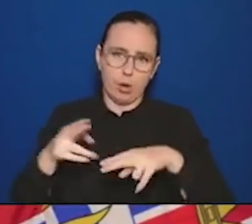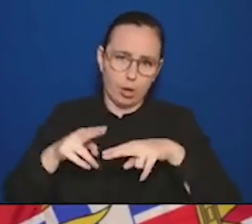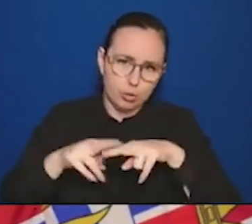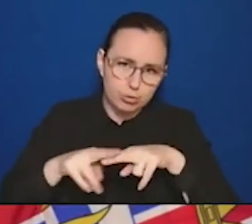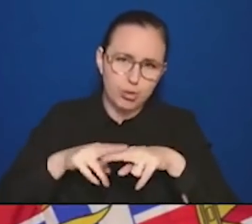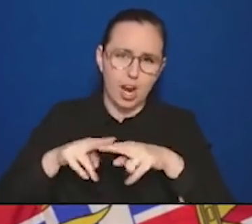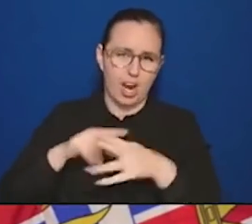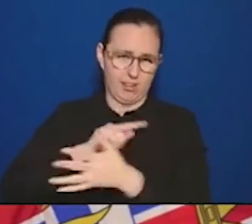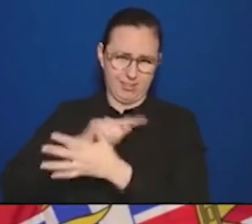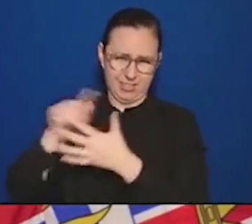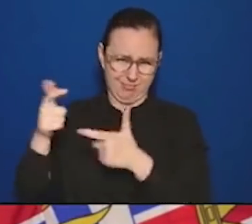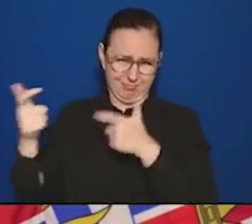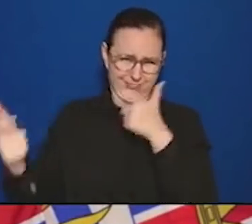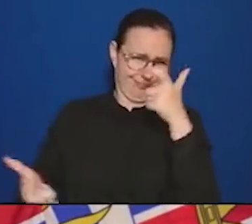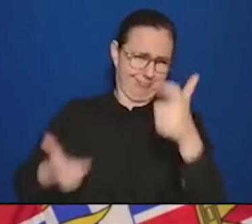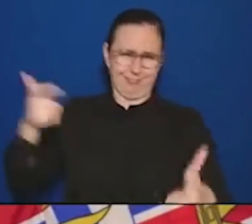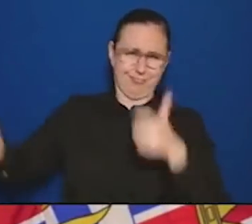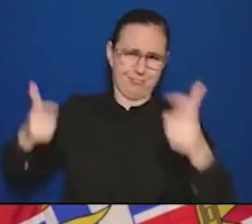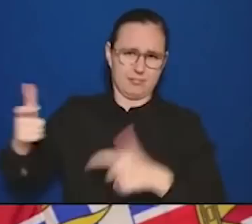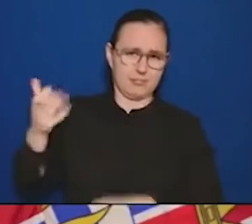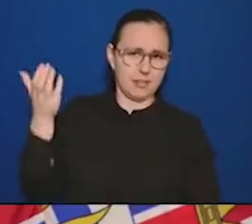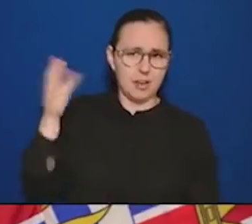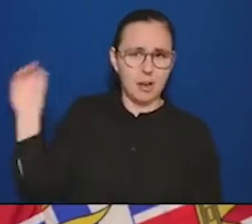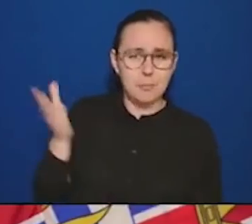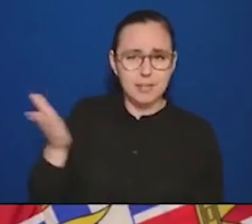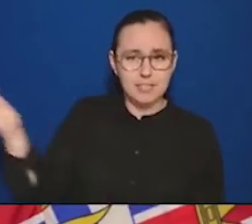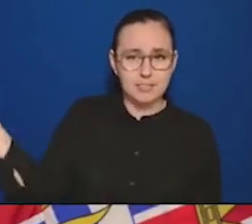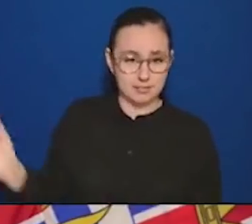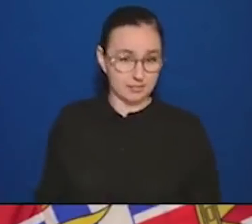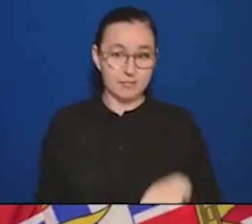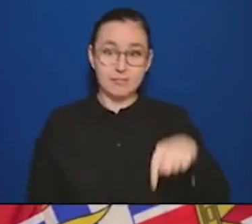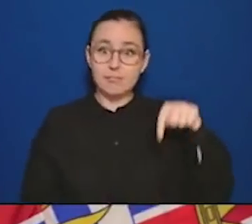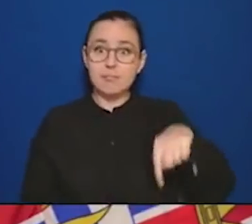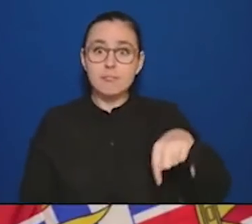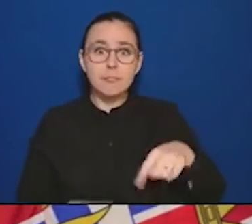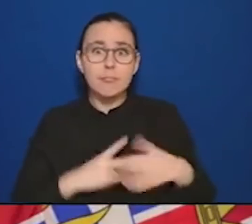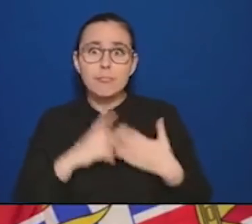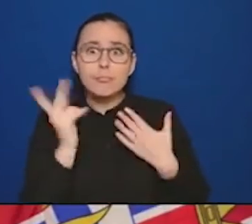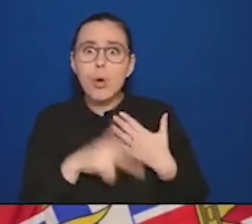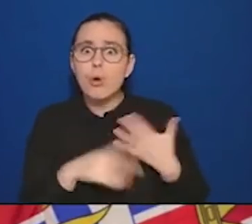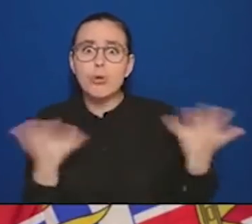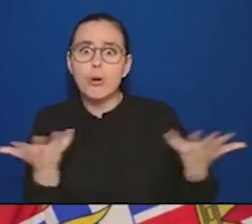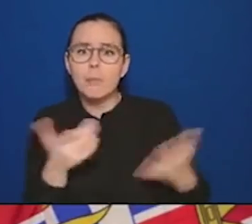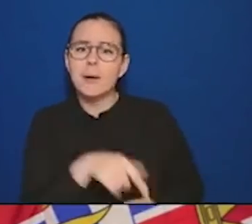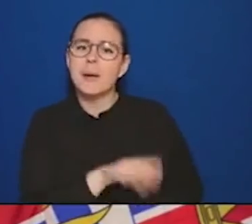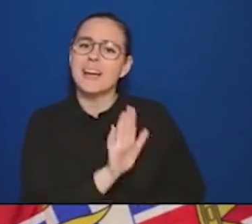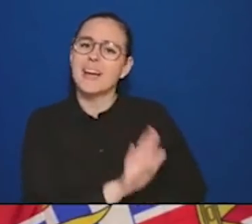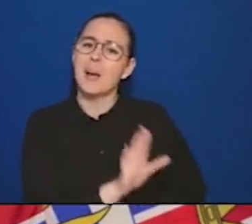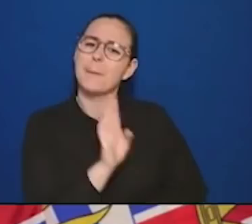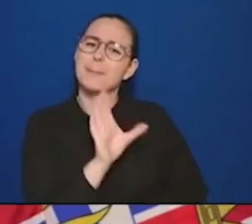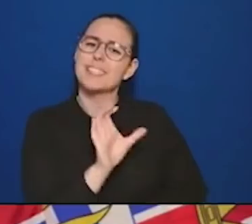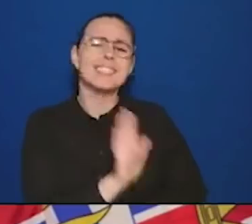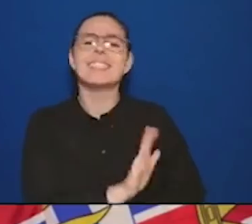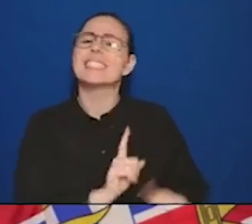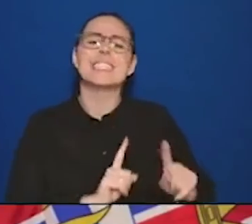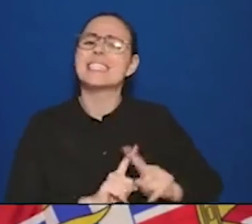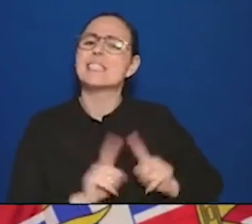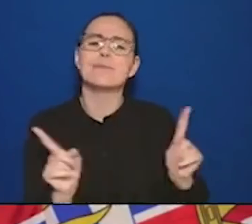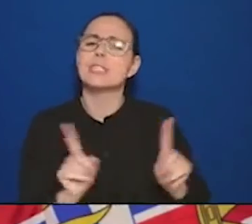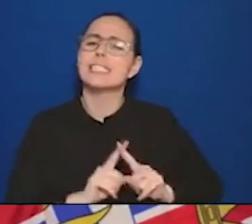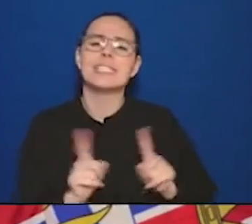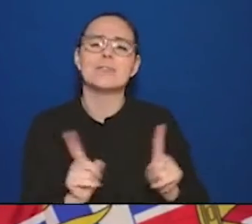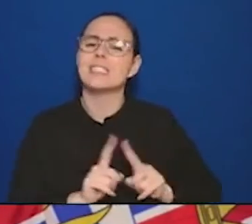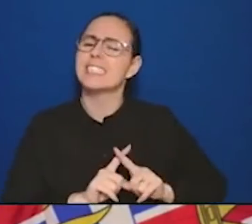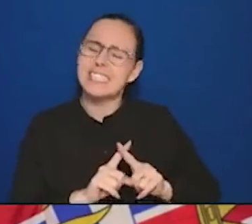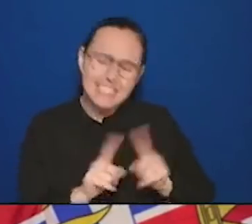communications. And what we're talking about in British Columbia is a very different dynamic